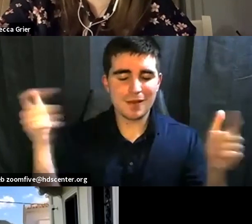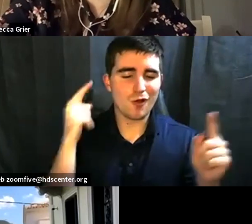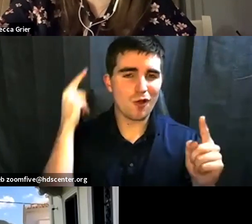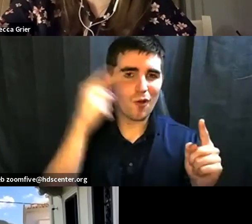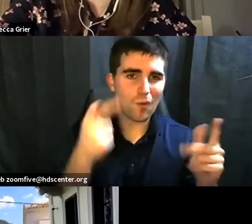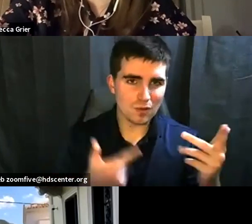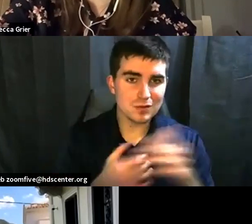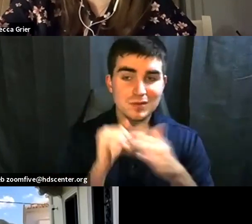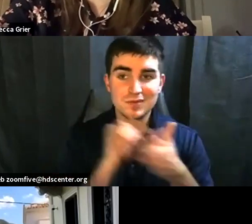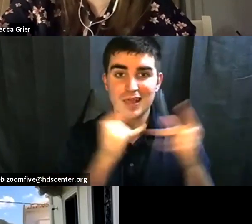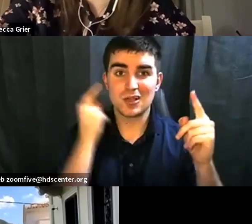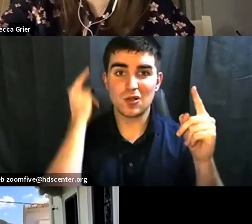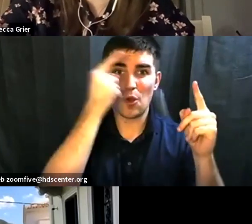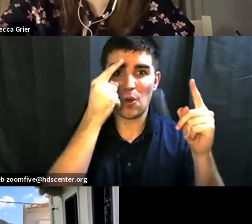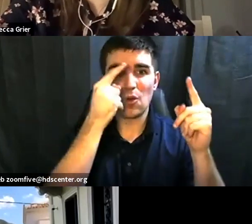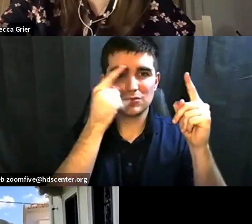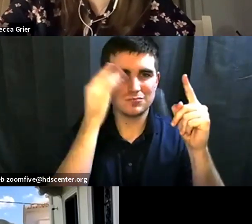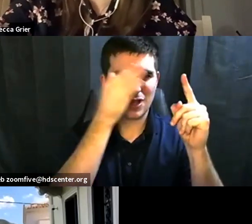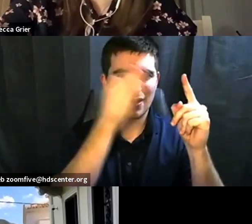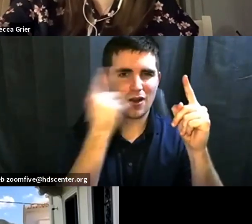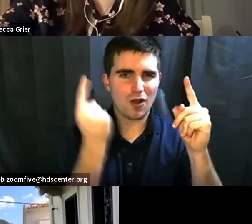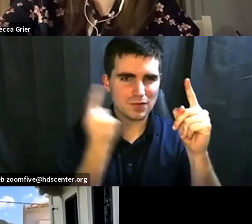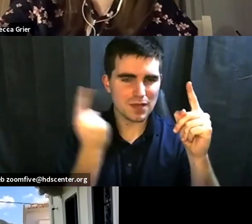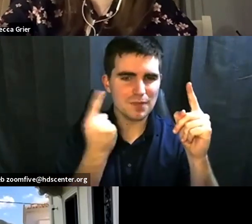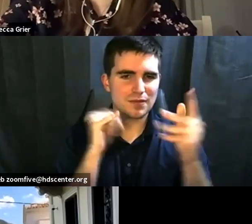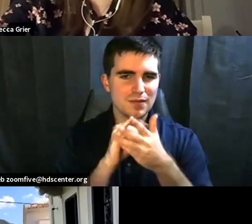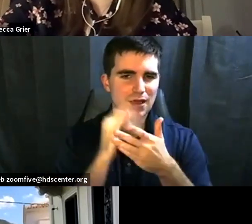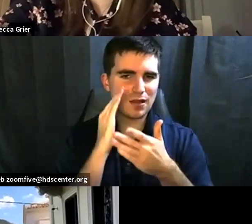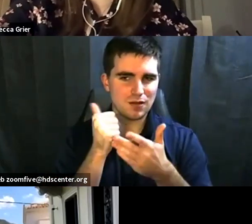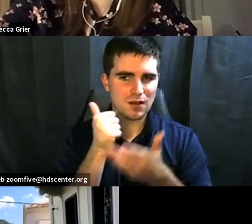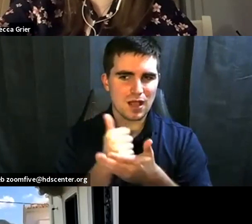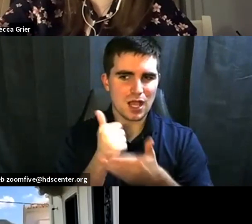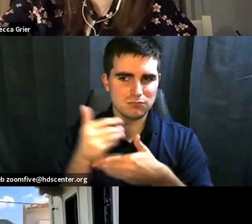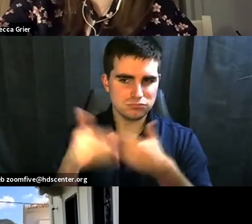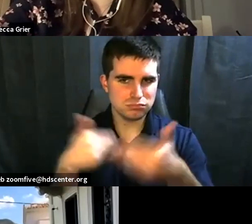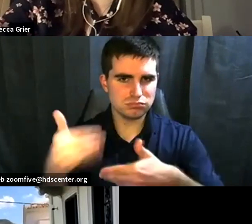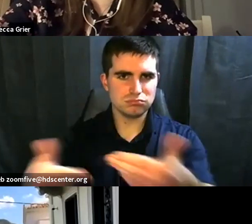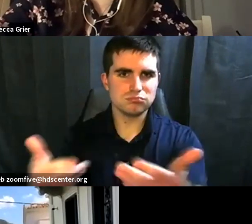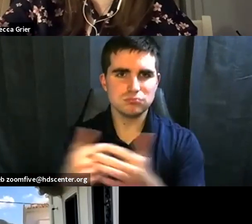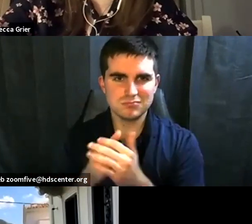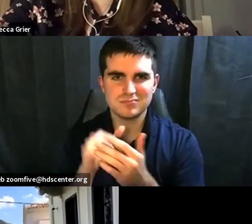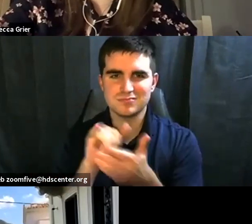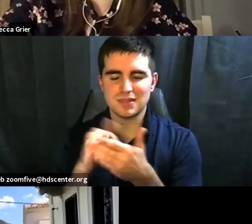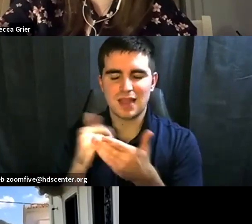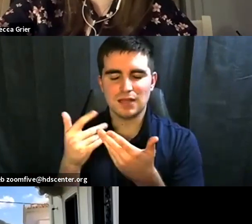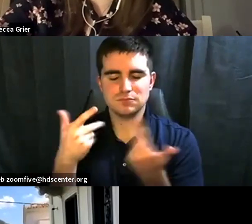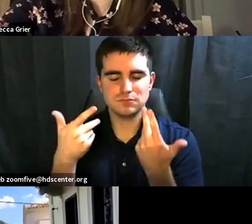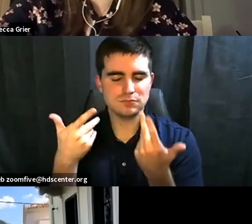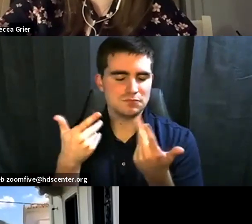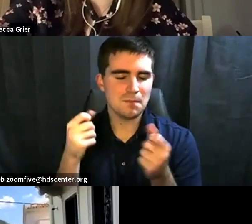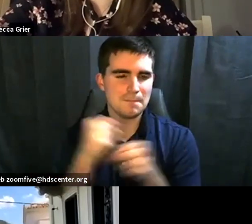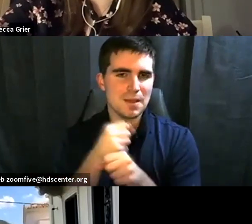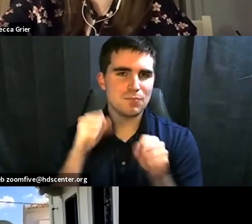a target all the time really helped move things forward and enabled long-term success.